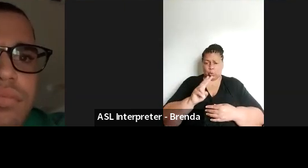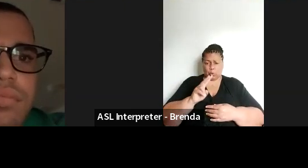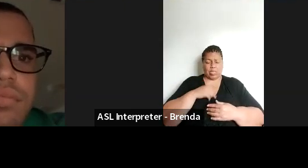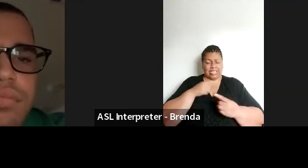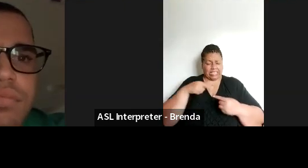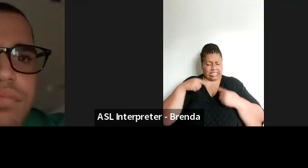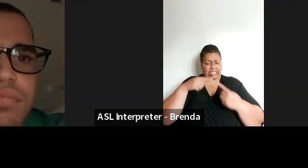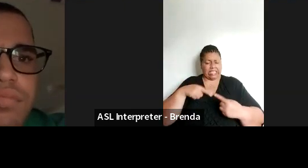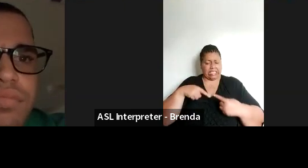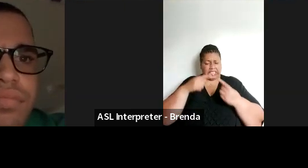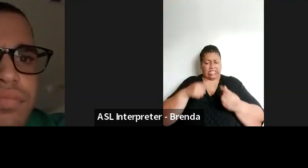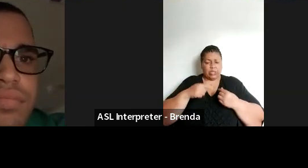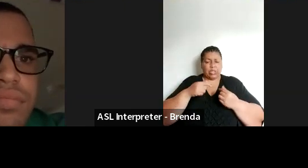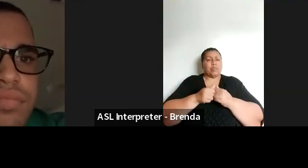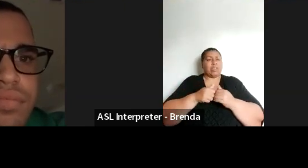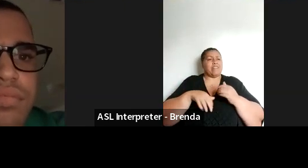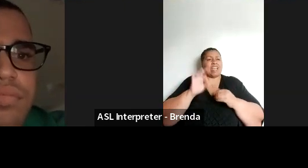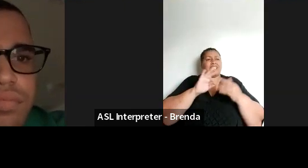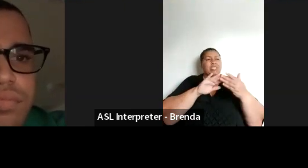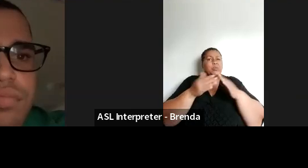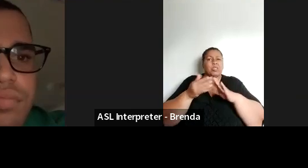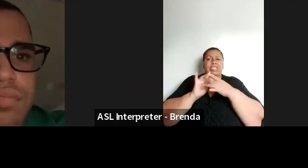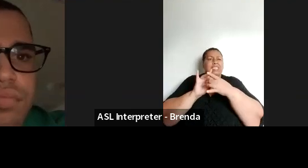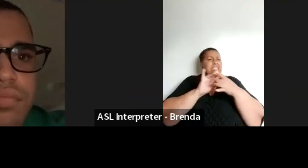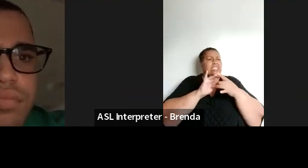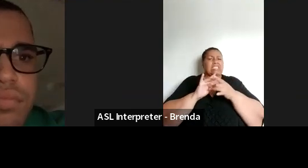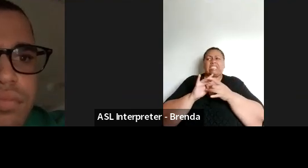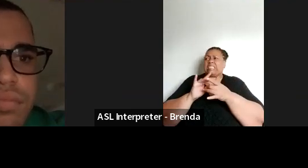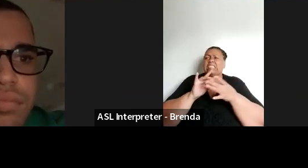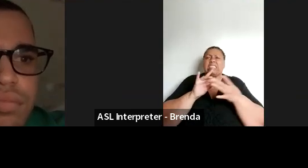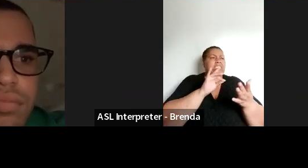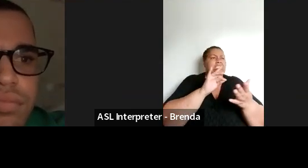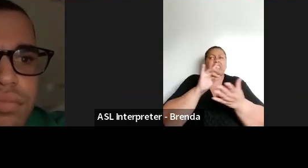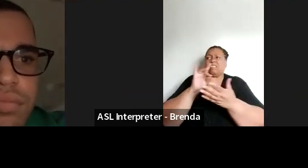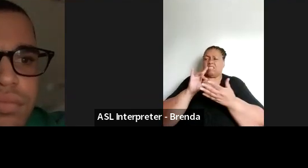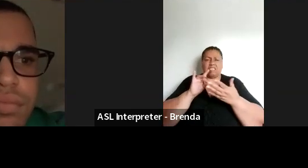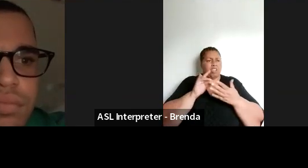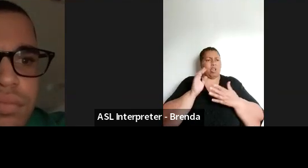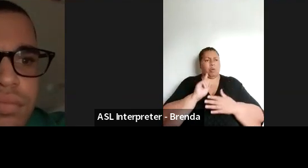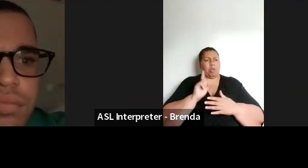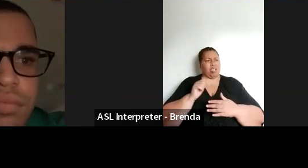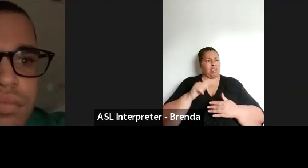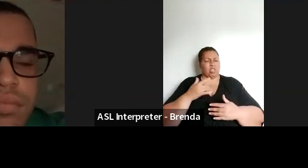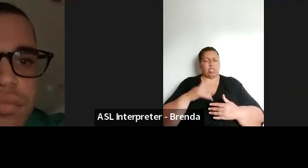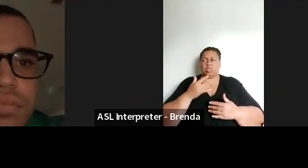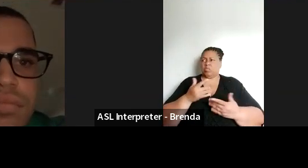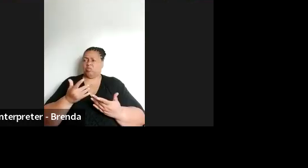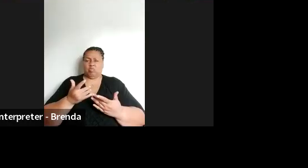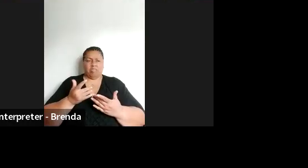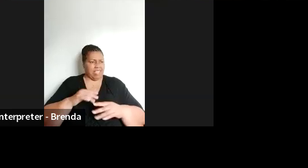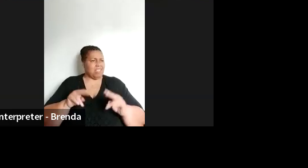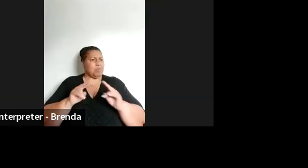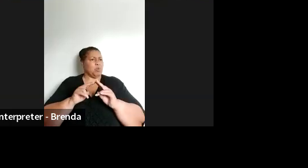with finding that community that was so needed, where CILs really are valuable. And I did not